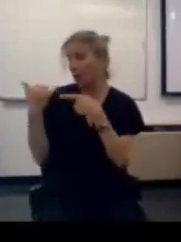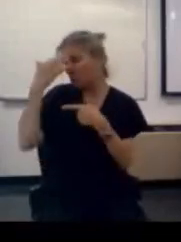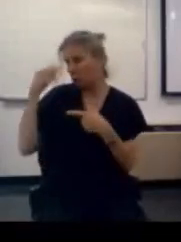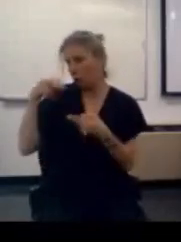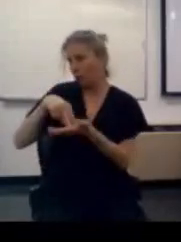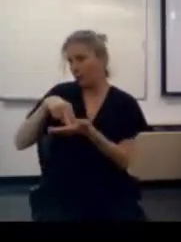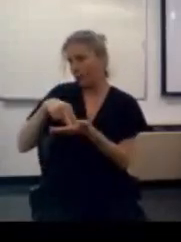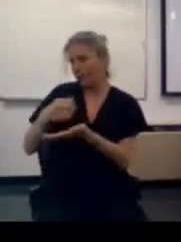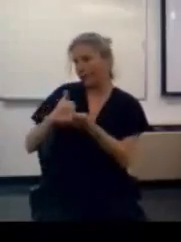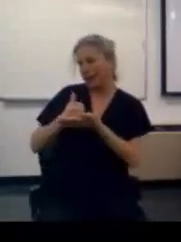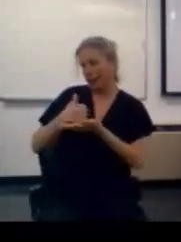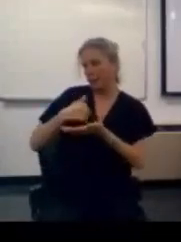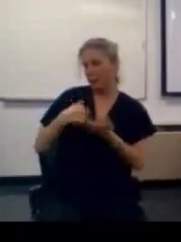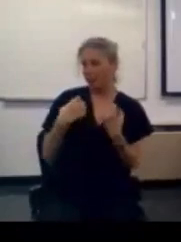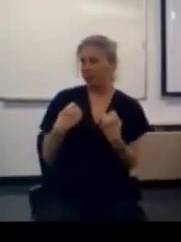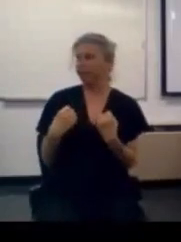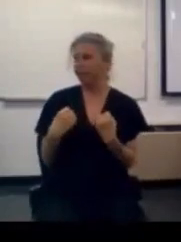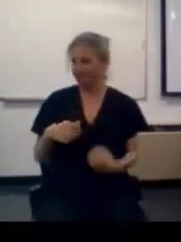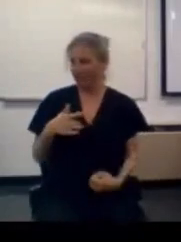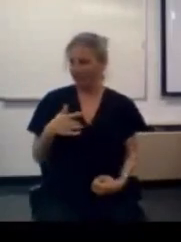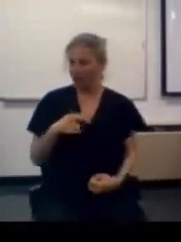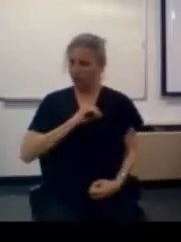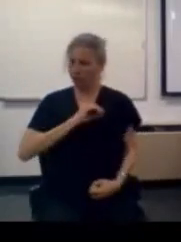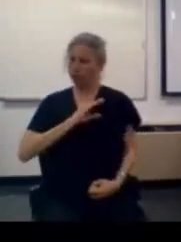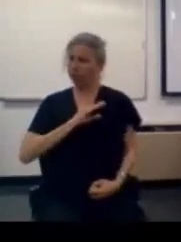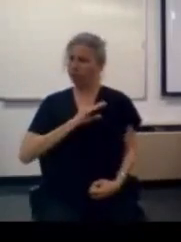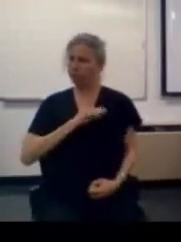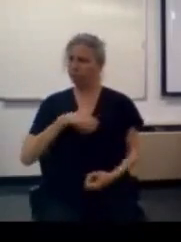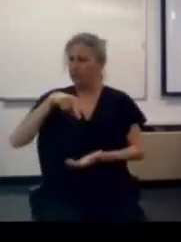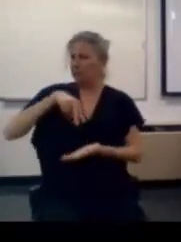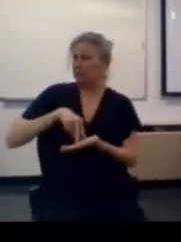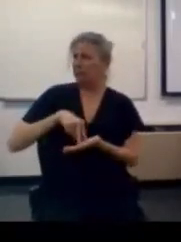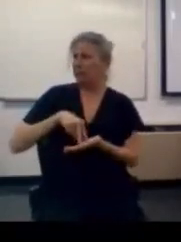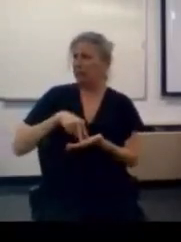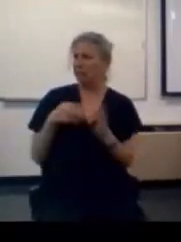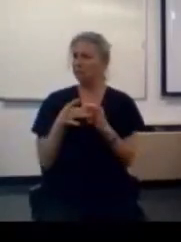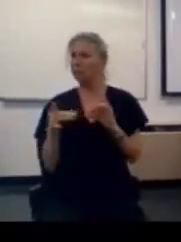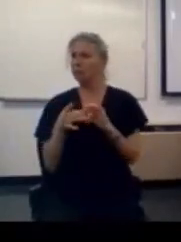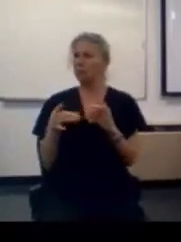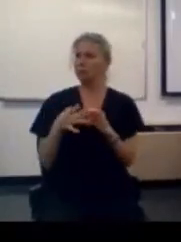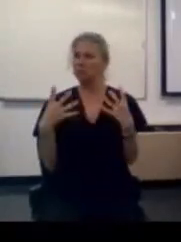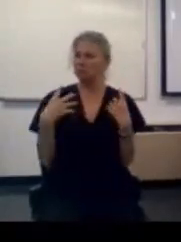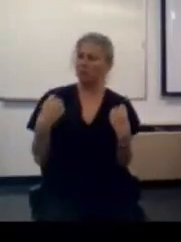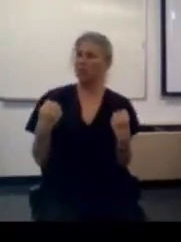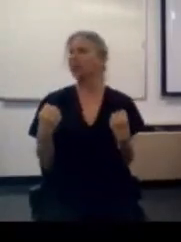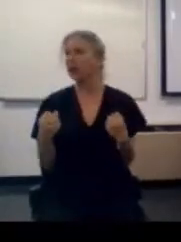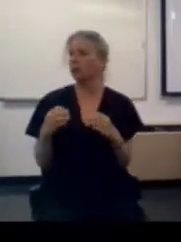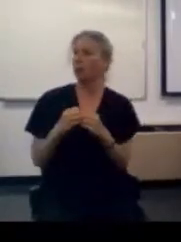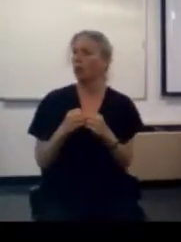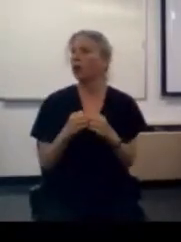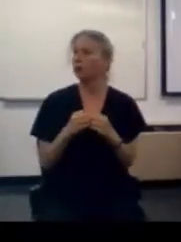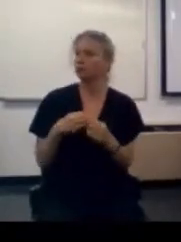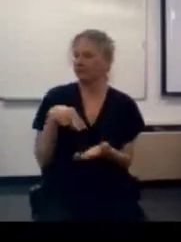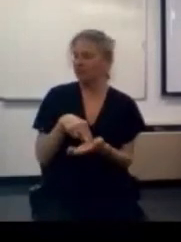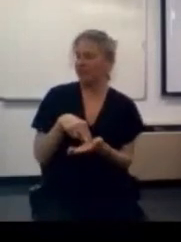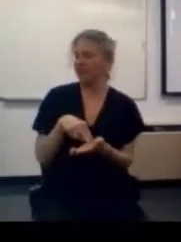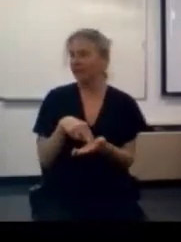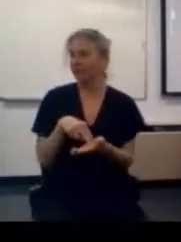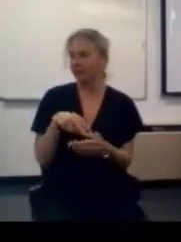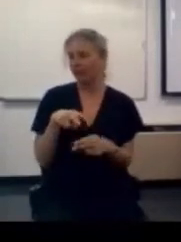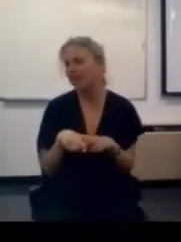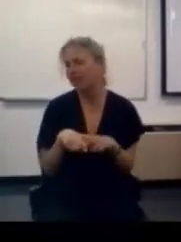They don't know you're standing, but it helps you. I just find that when you deliver a message, you can, you know, do so more